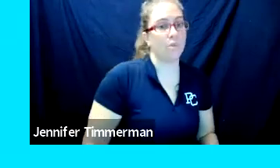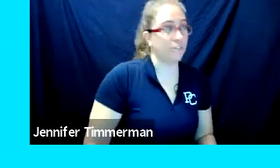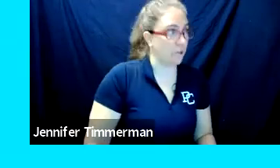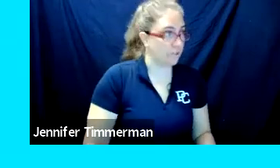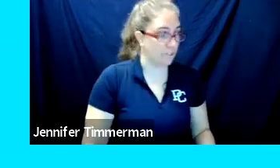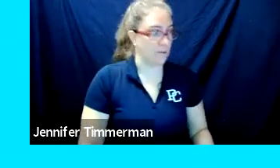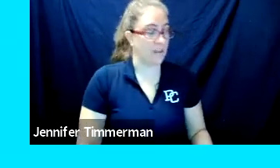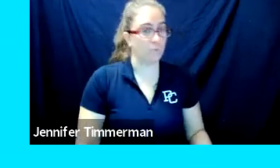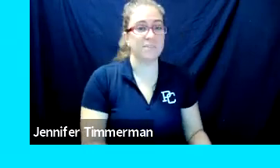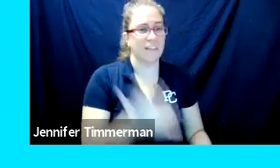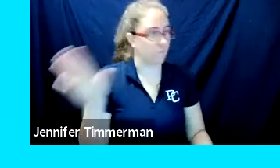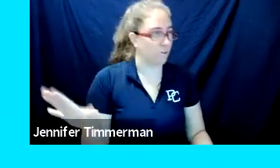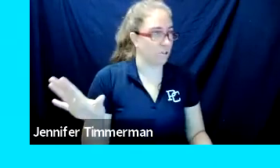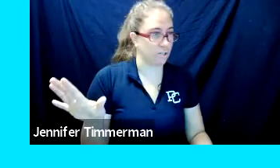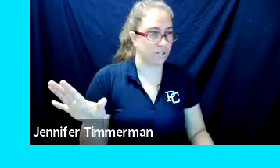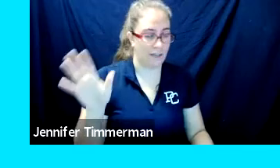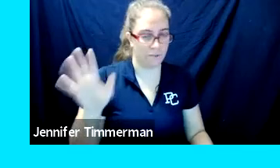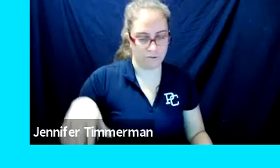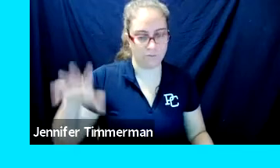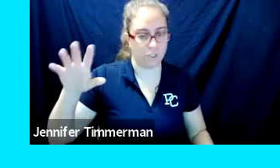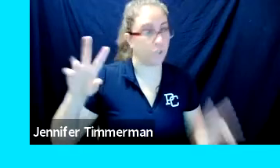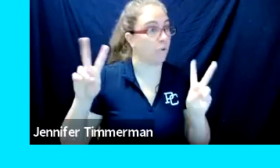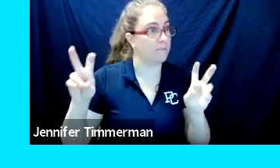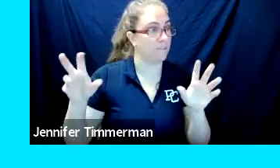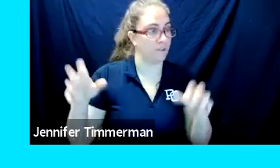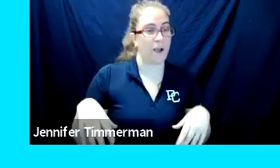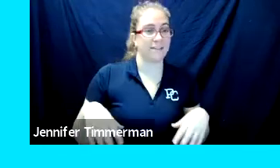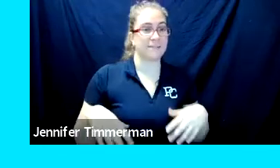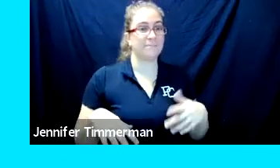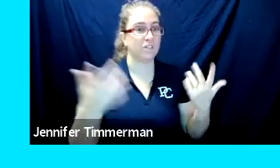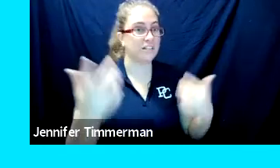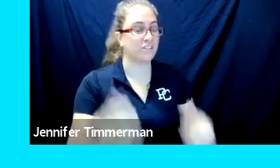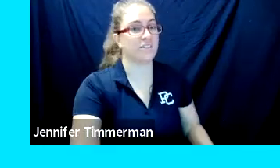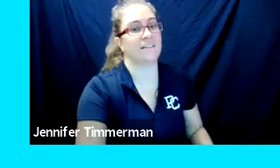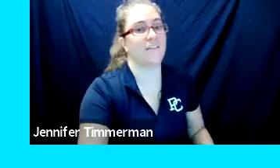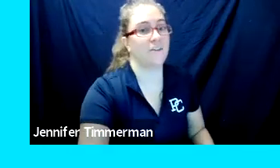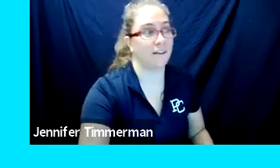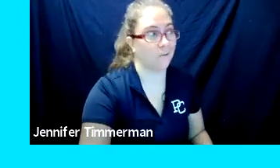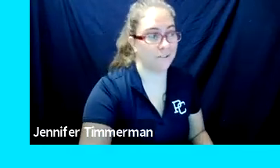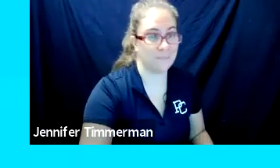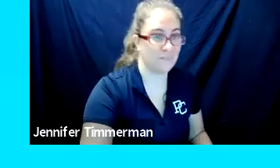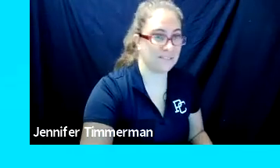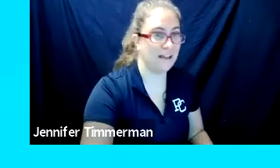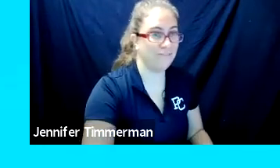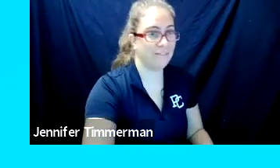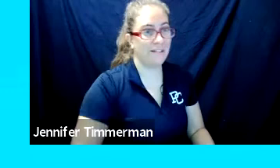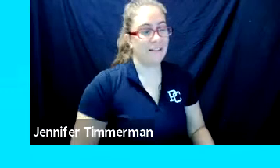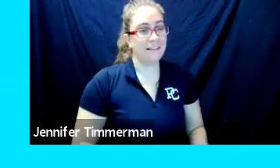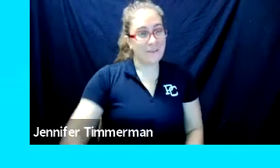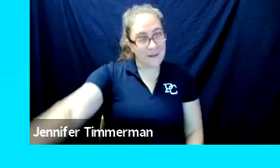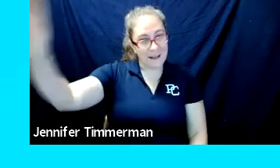then once you go into your breakout rooms, that's where you'll look to have your little script so you can practice. So let's do this together, and I will turn my voice